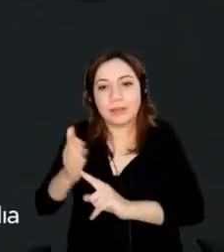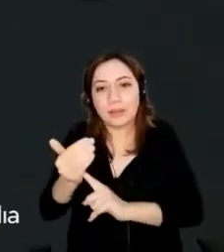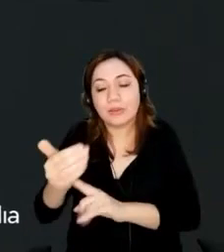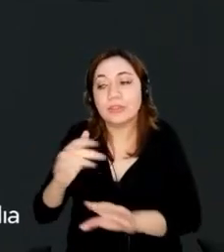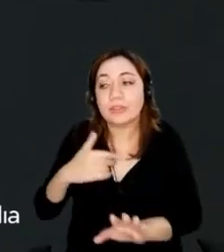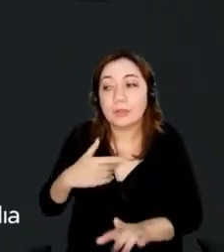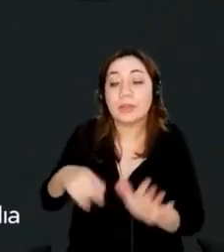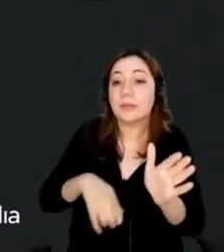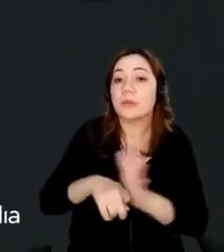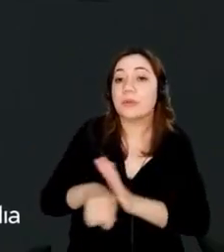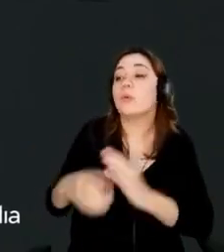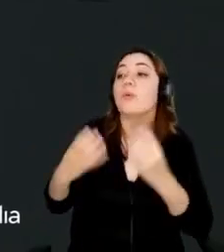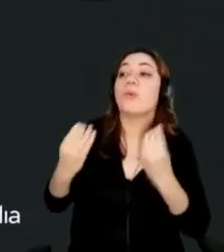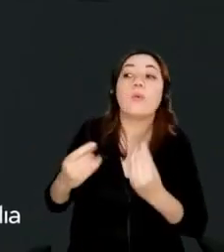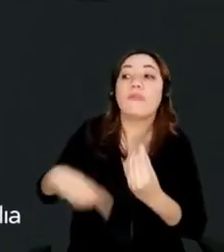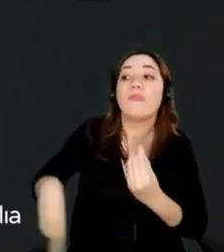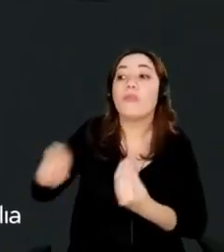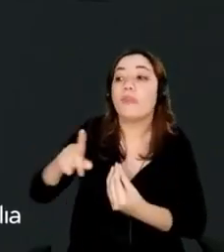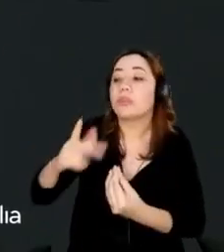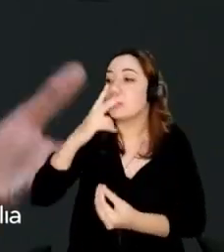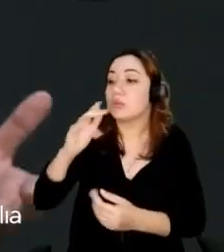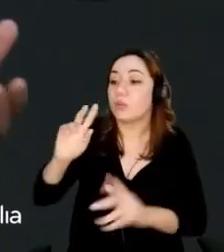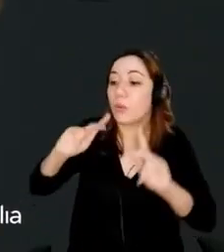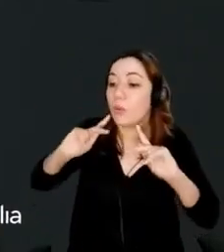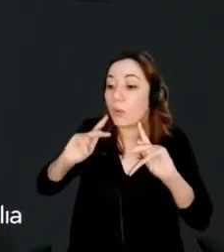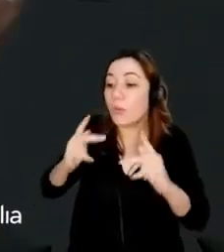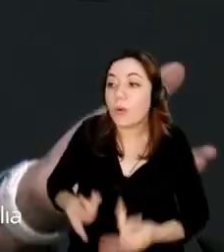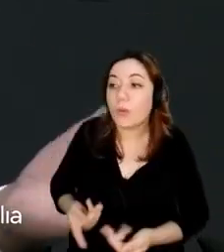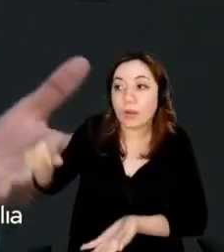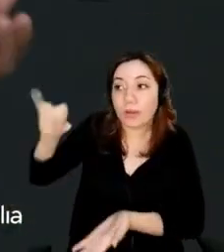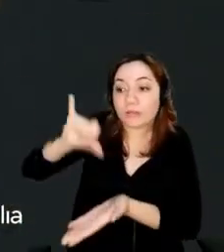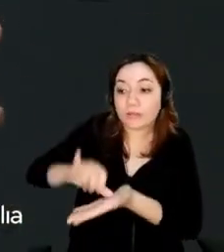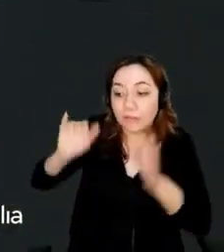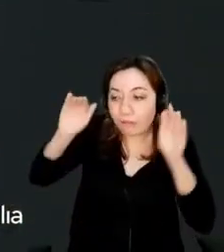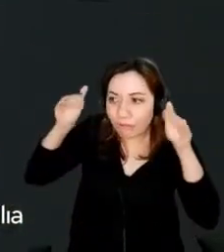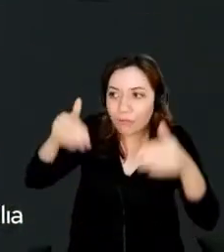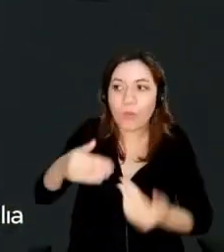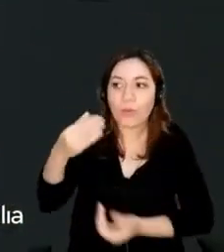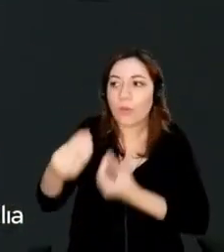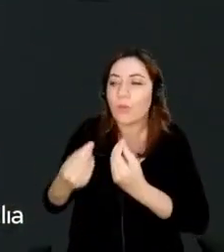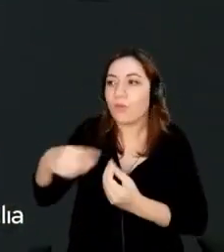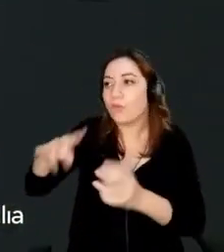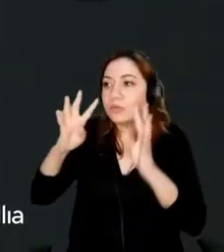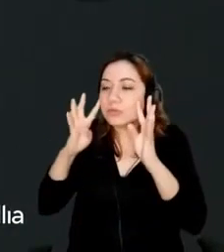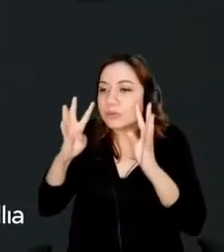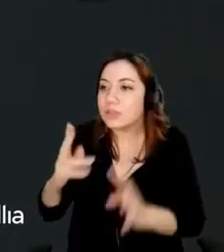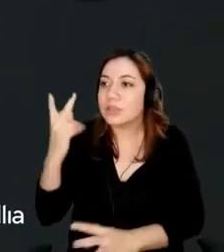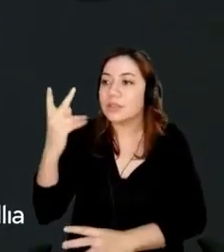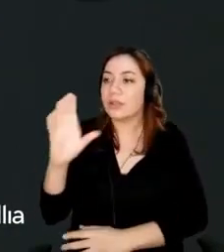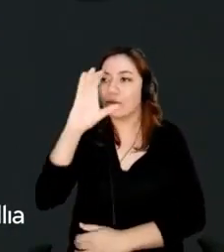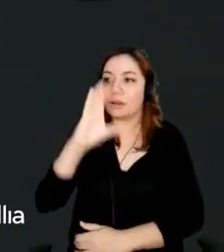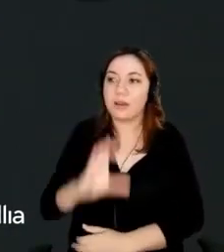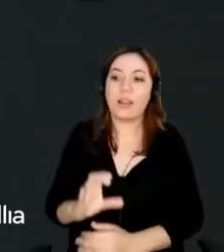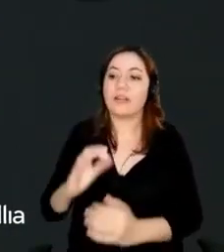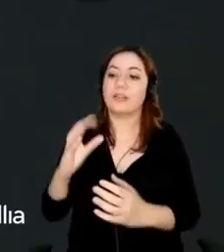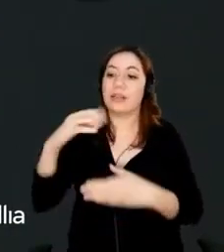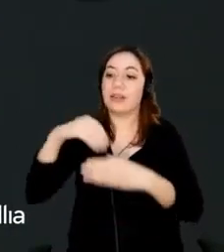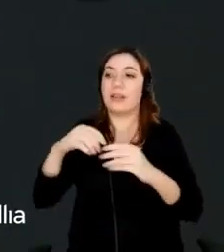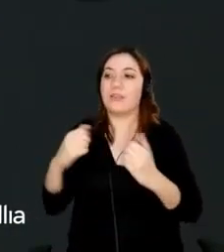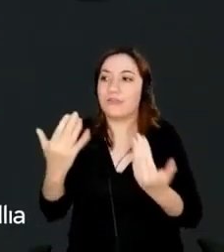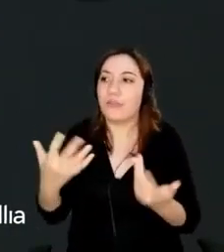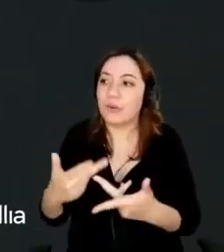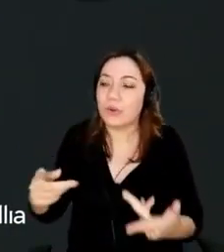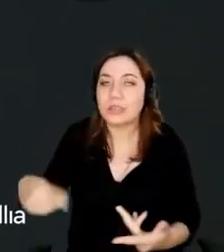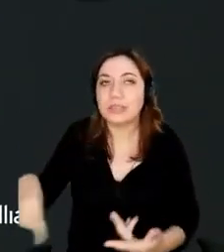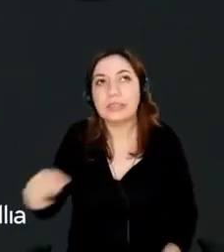are you designing experiences based upon how you're listening and for your customers internally and externally? And they didn't have a great answer for that. And they said they need help.